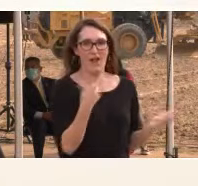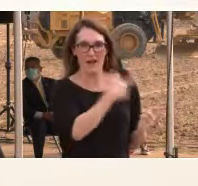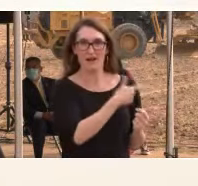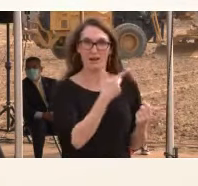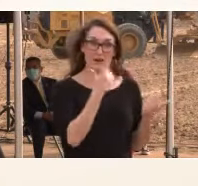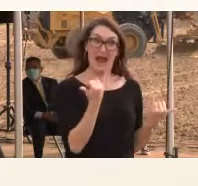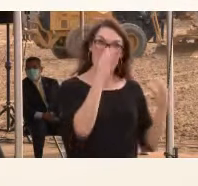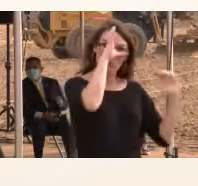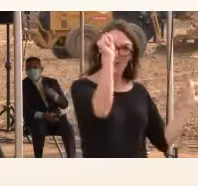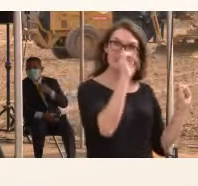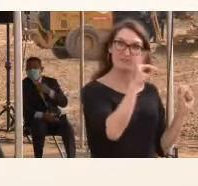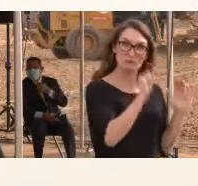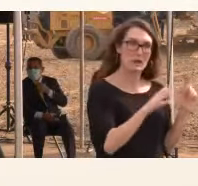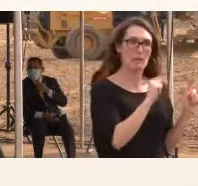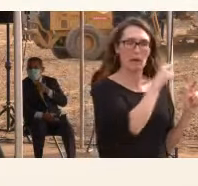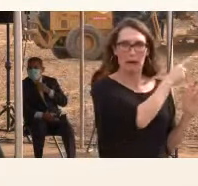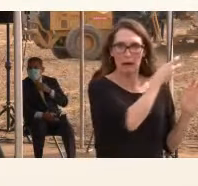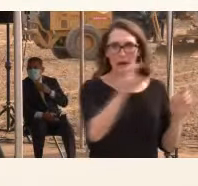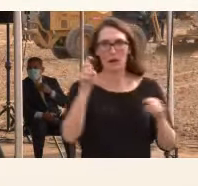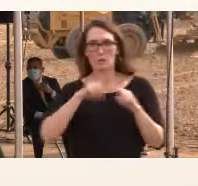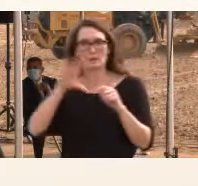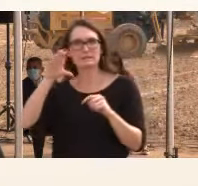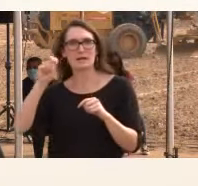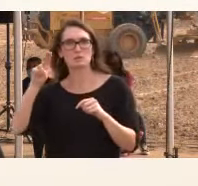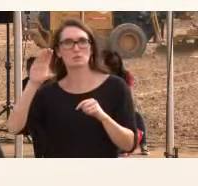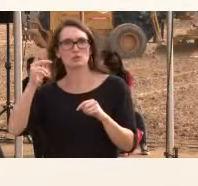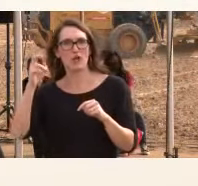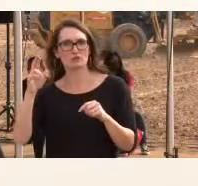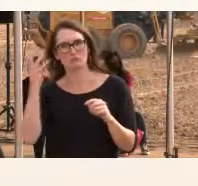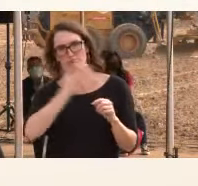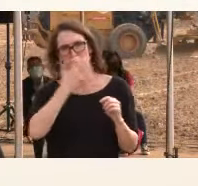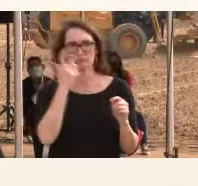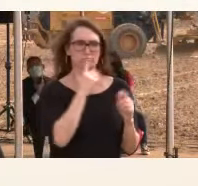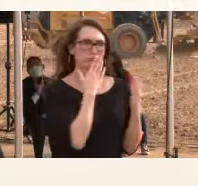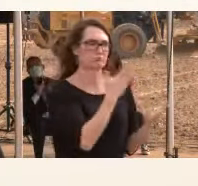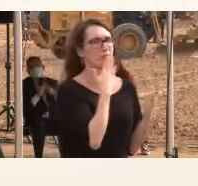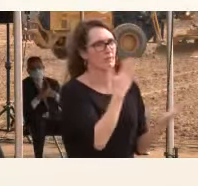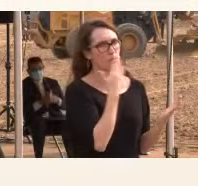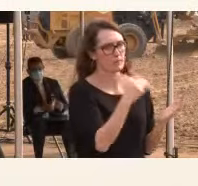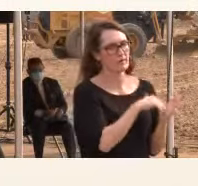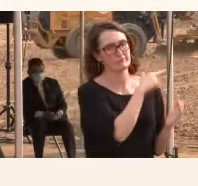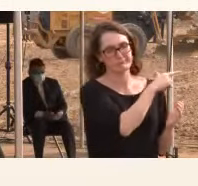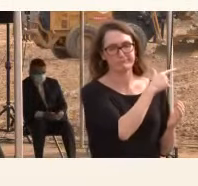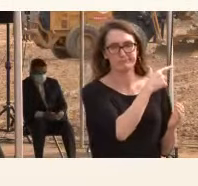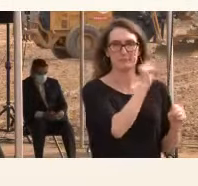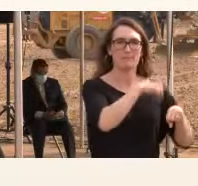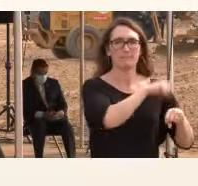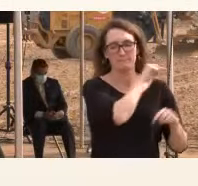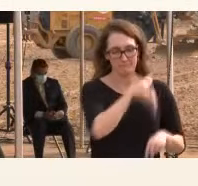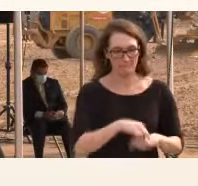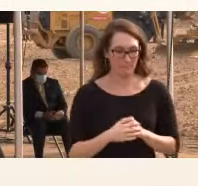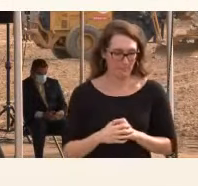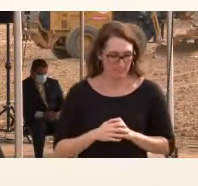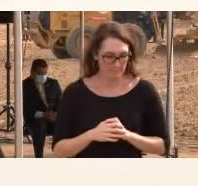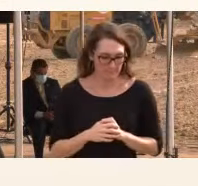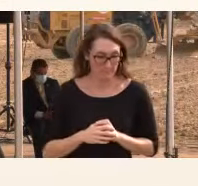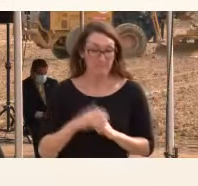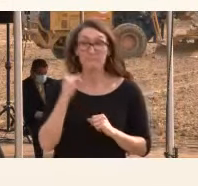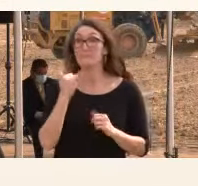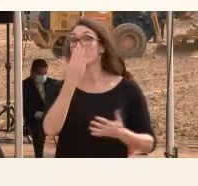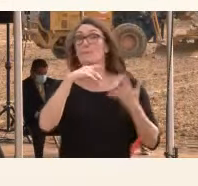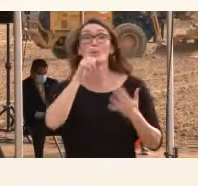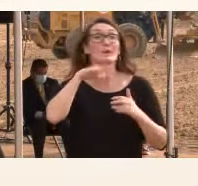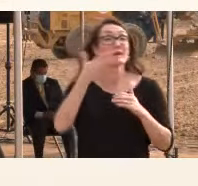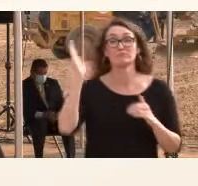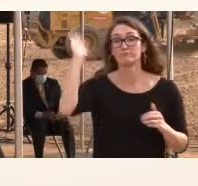transition to help lead our state at the California State University system. So thank you again. Next up on the agenda is someone else